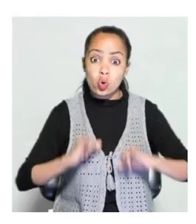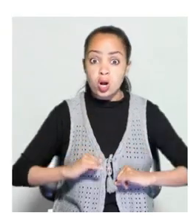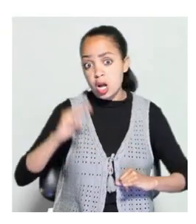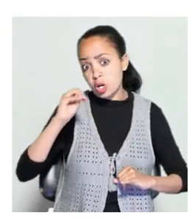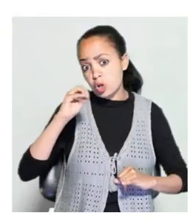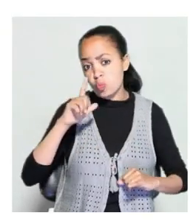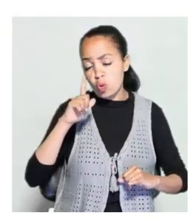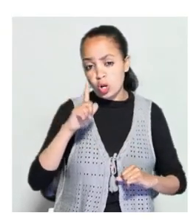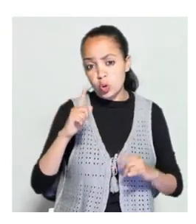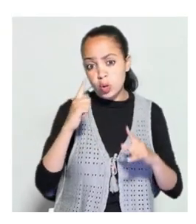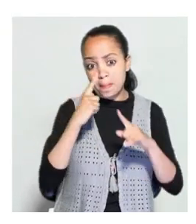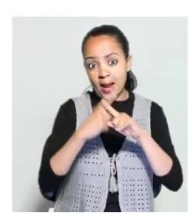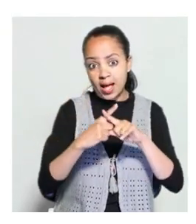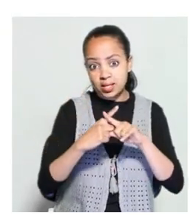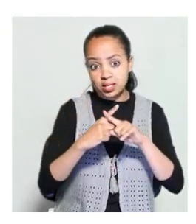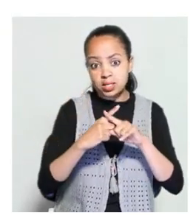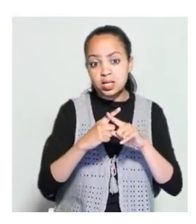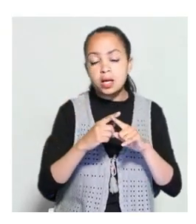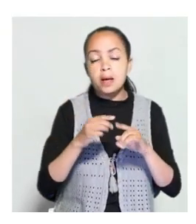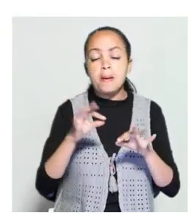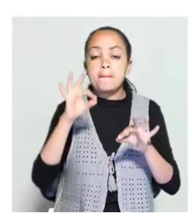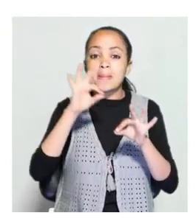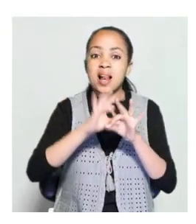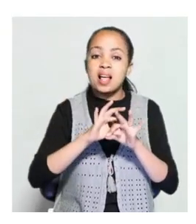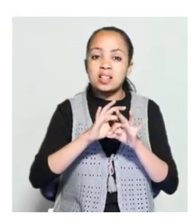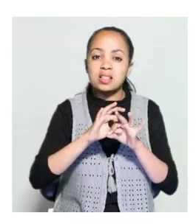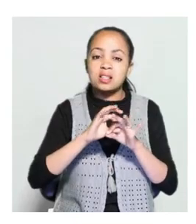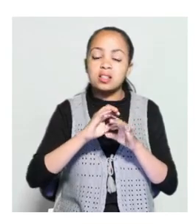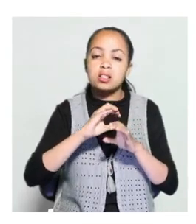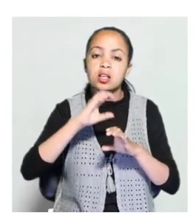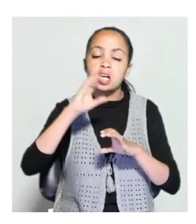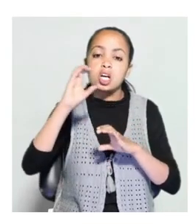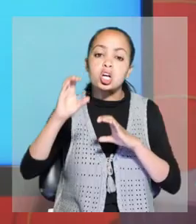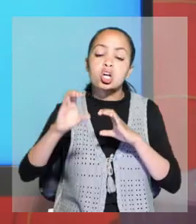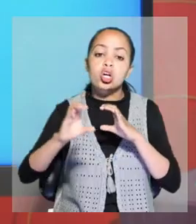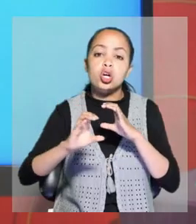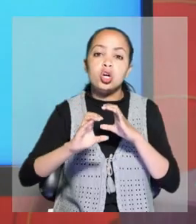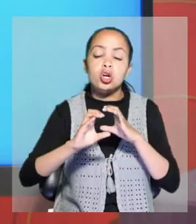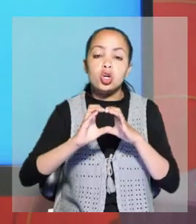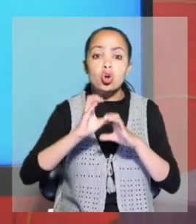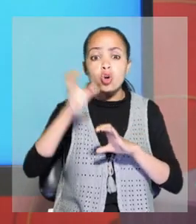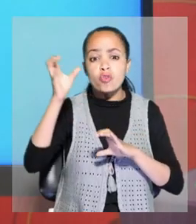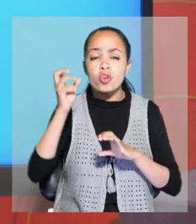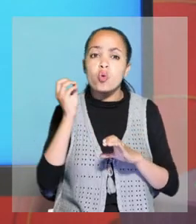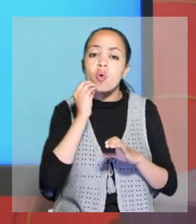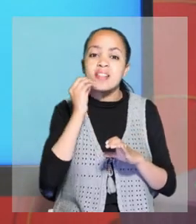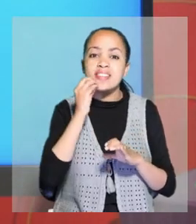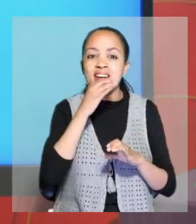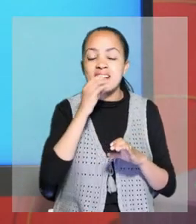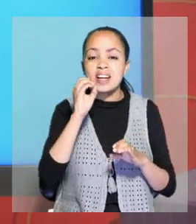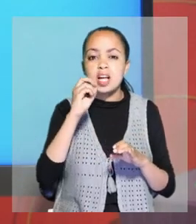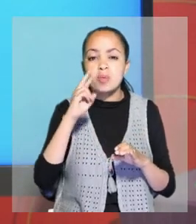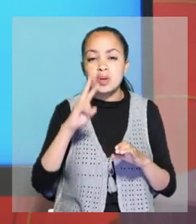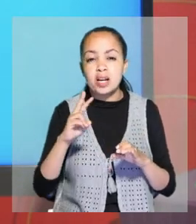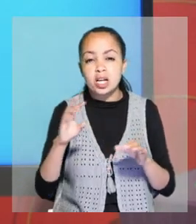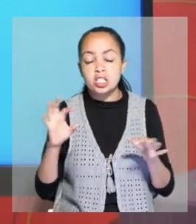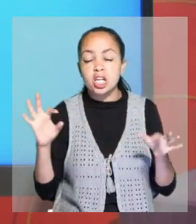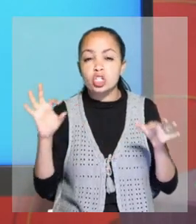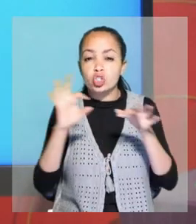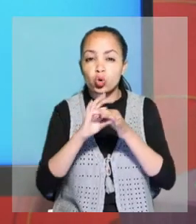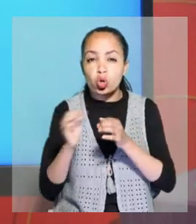molecules plus plant chlorophyll, where water and the carbon dioxide join